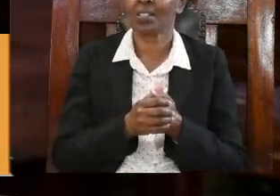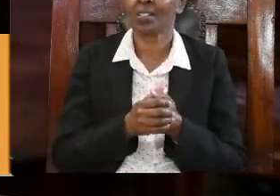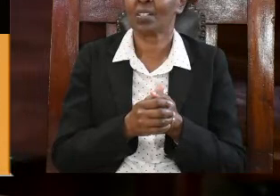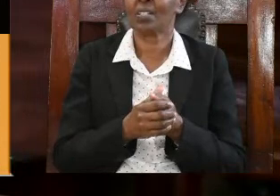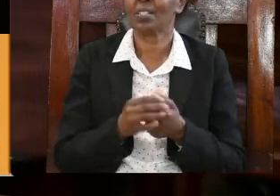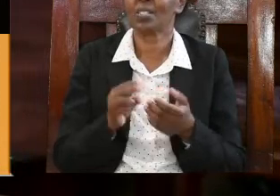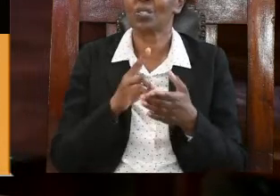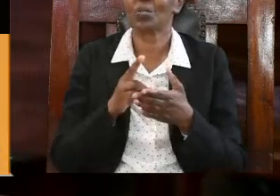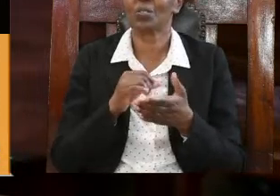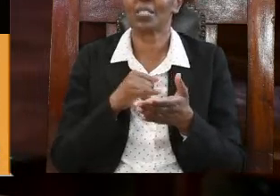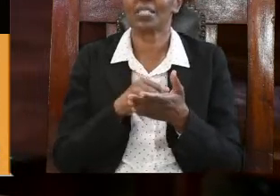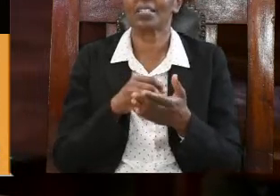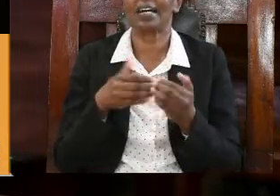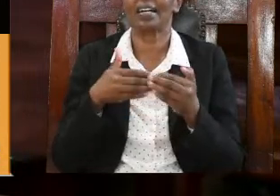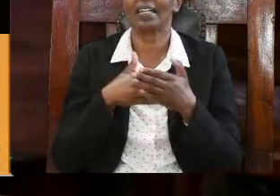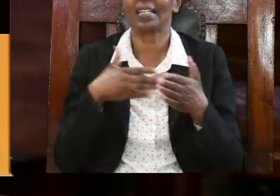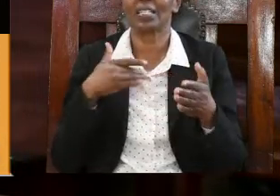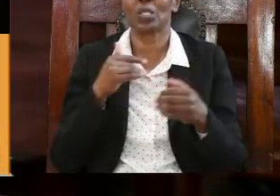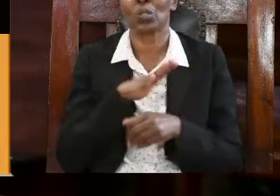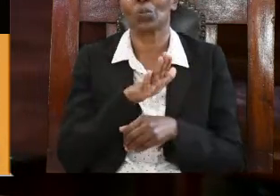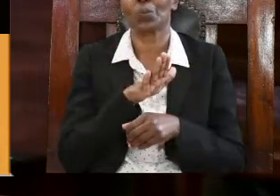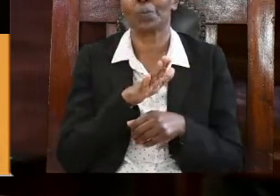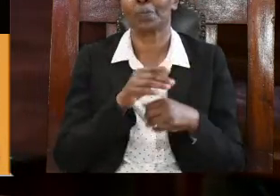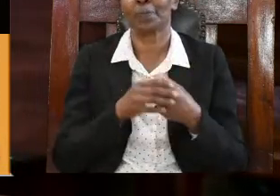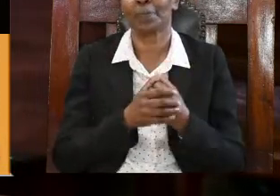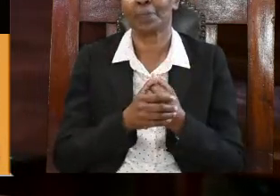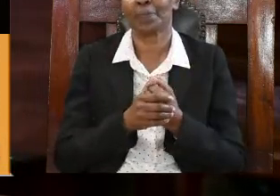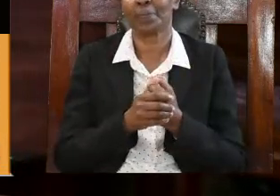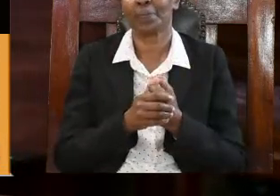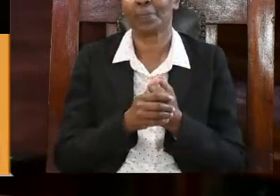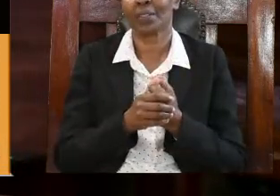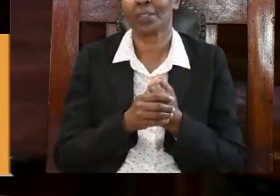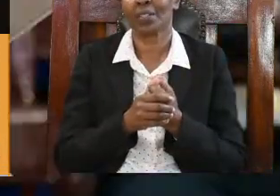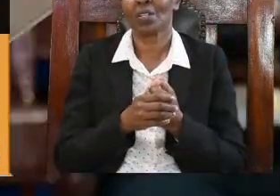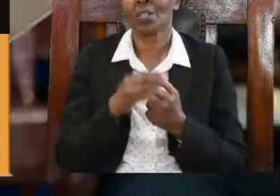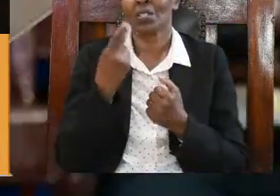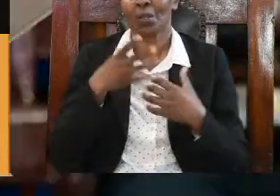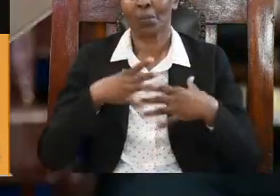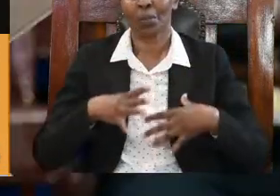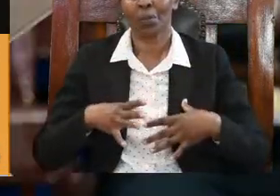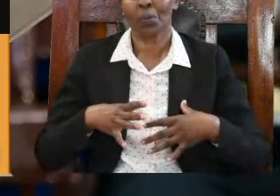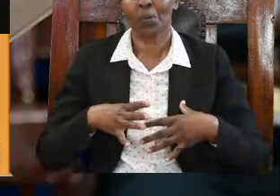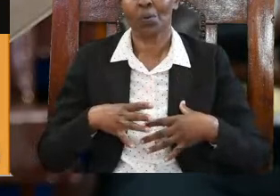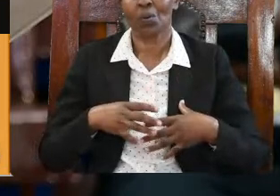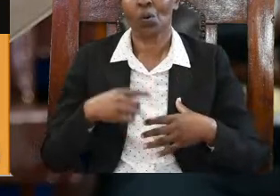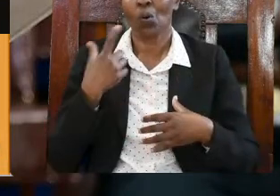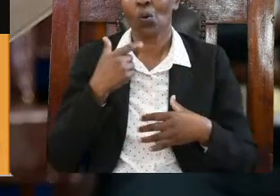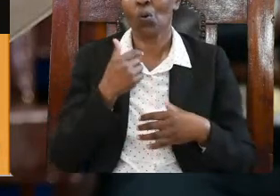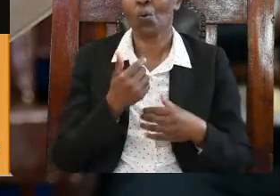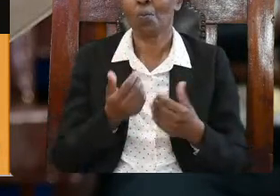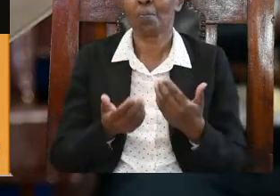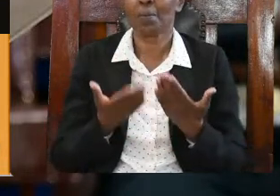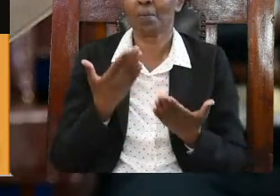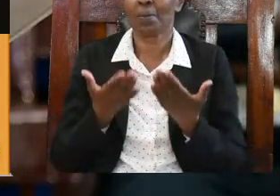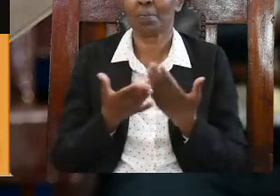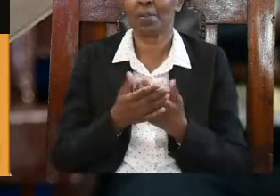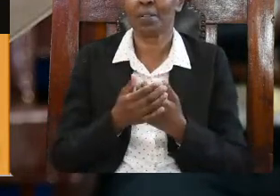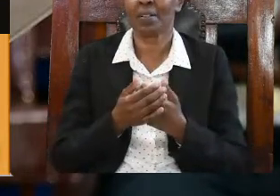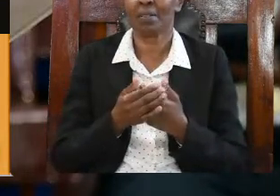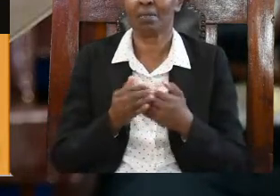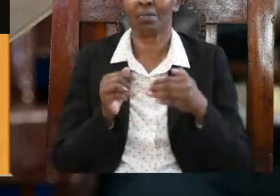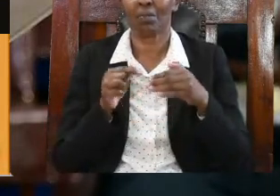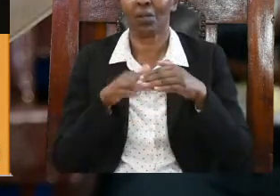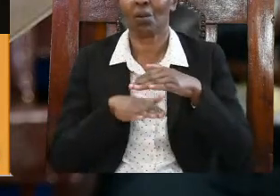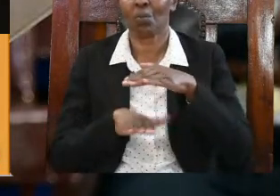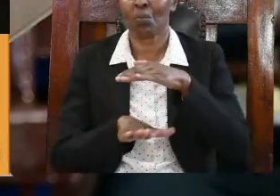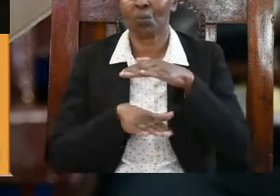use that against you. Have you seen people whom you are, maybe was alikuwa chini yako,